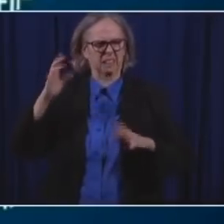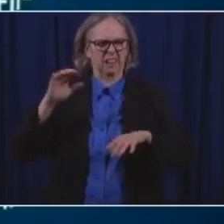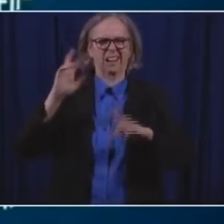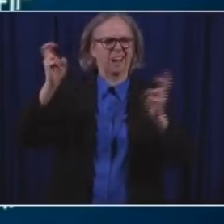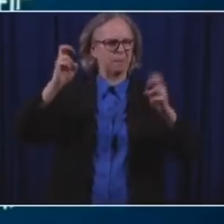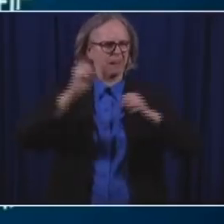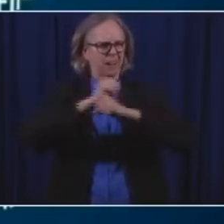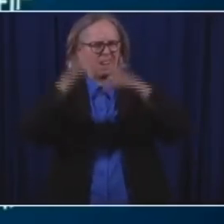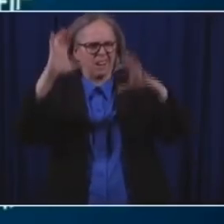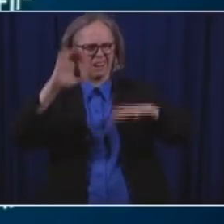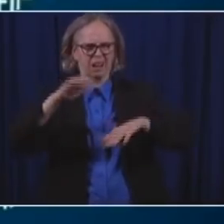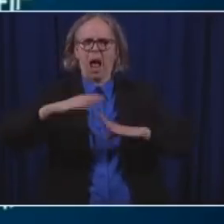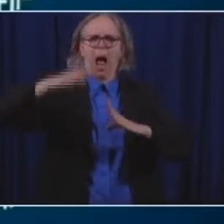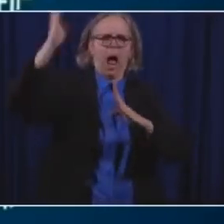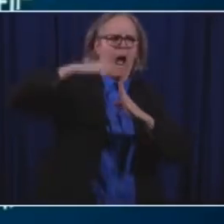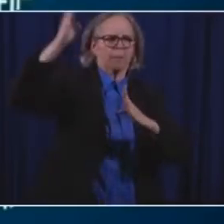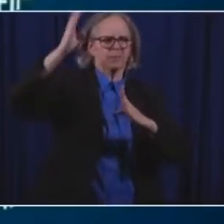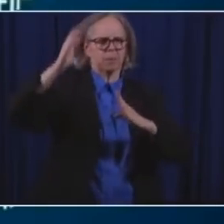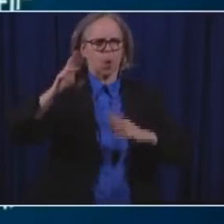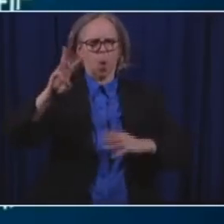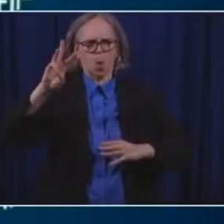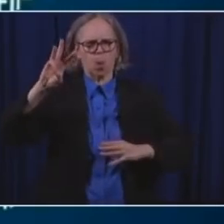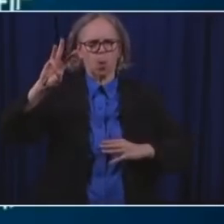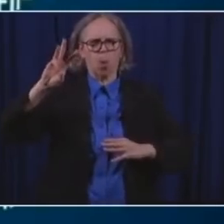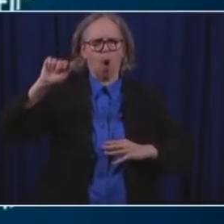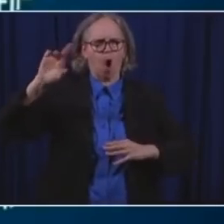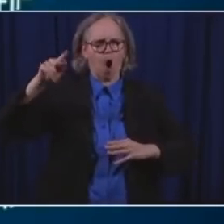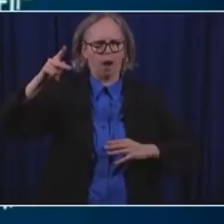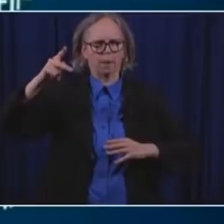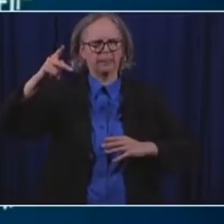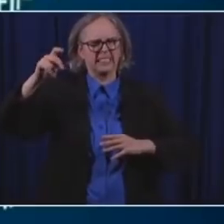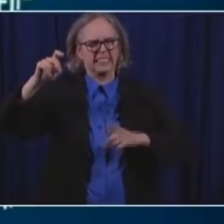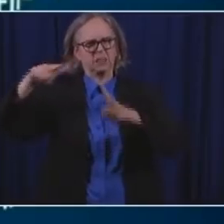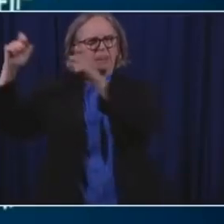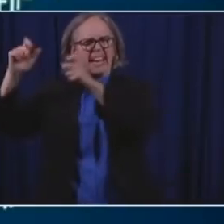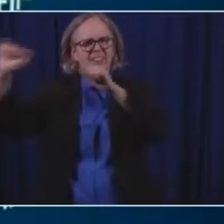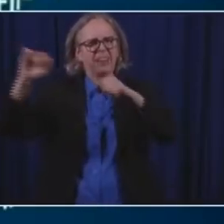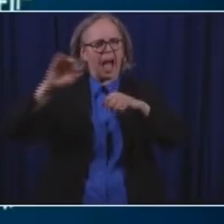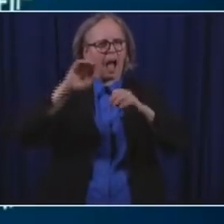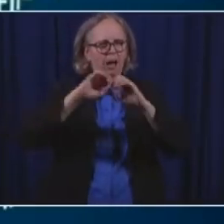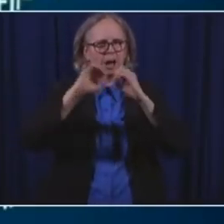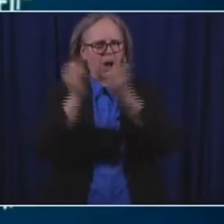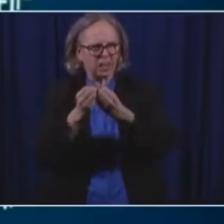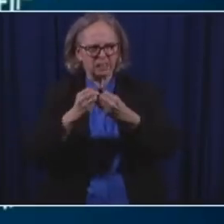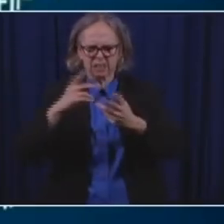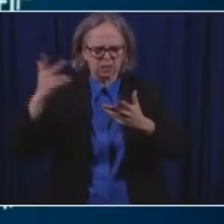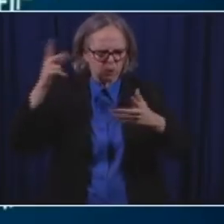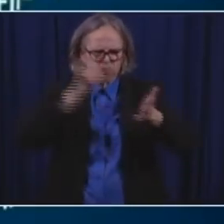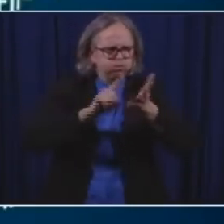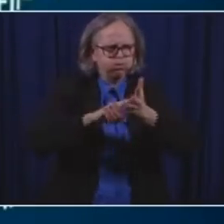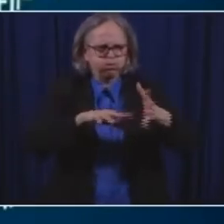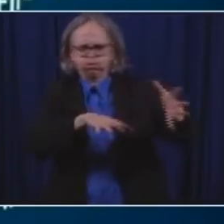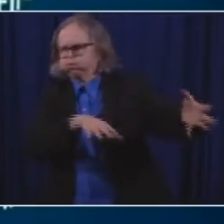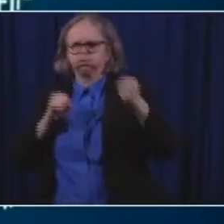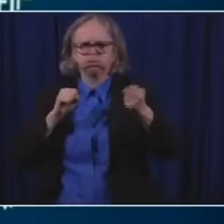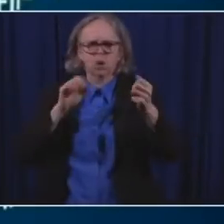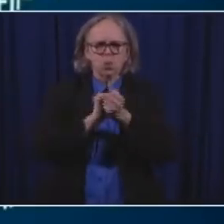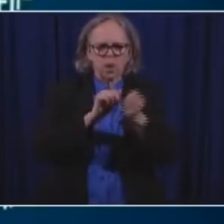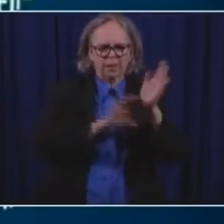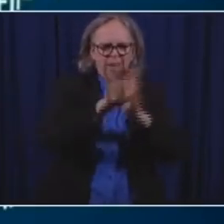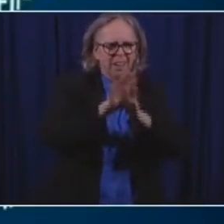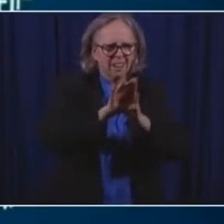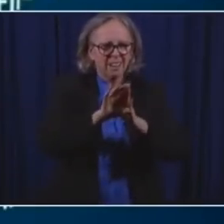a more efficient way to get a vaccine out there, knowing that we are in a pandemic. What I could tell you is